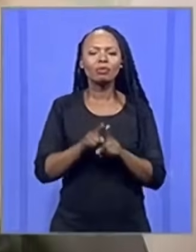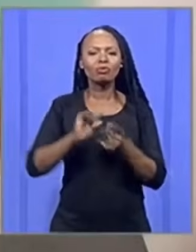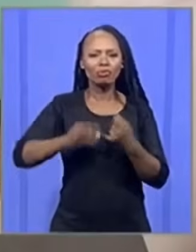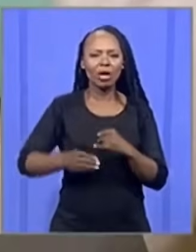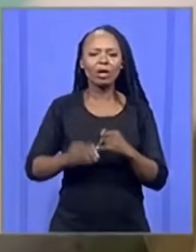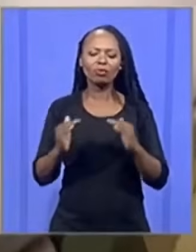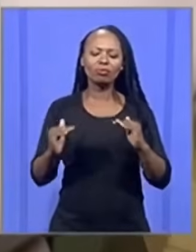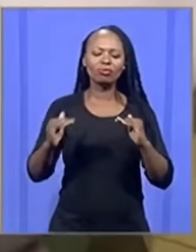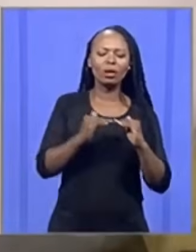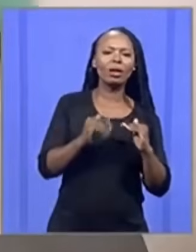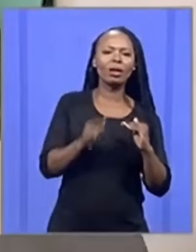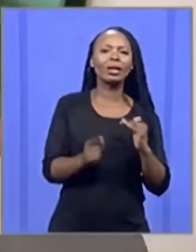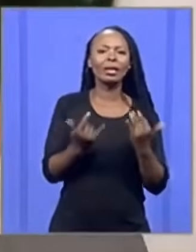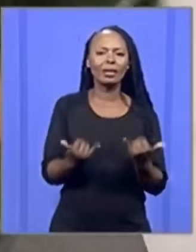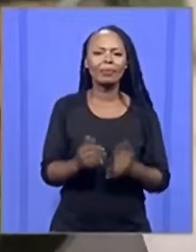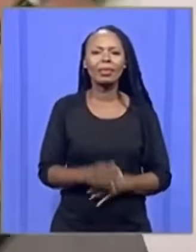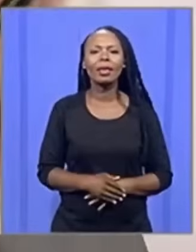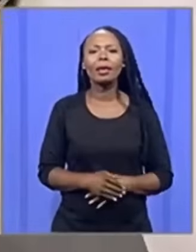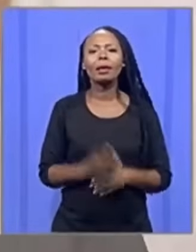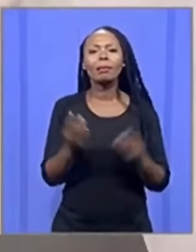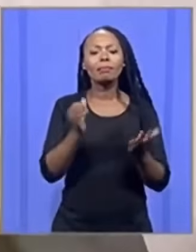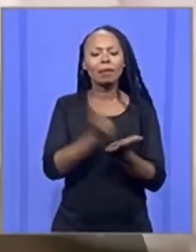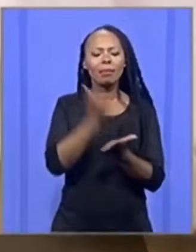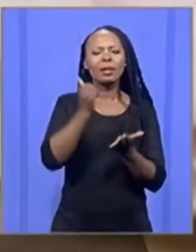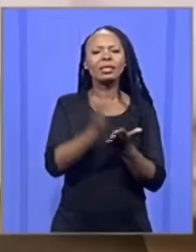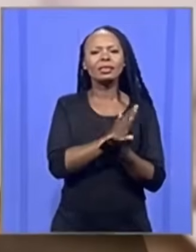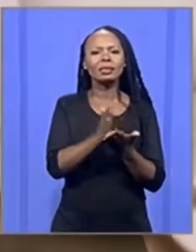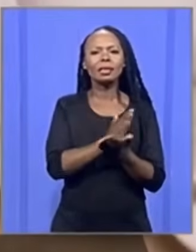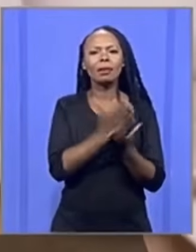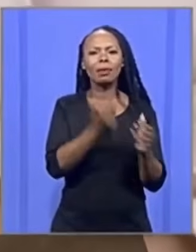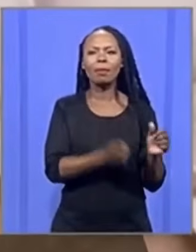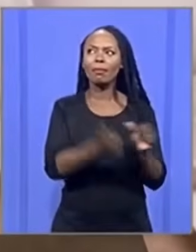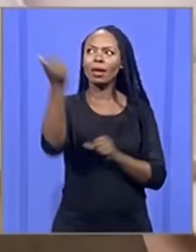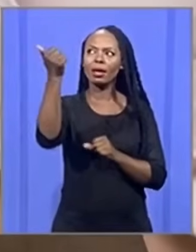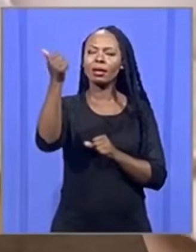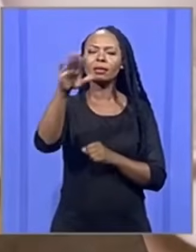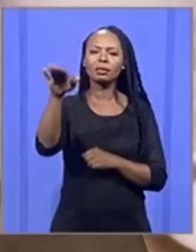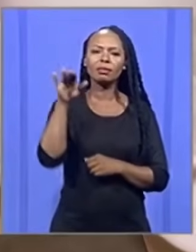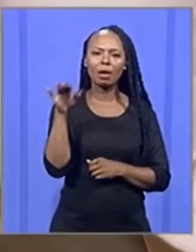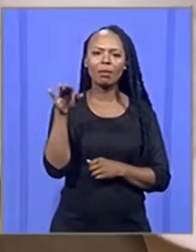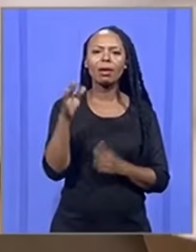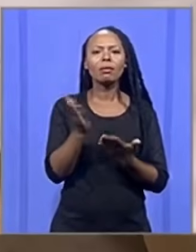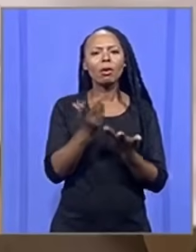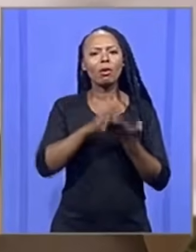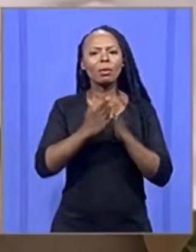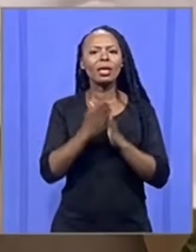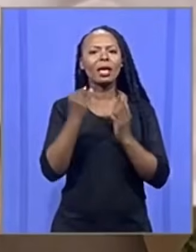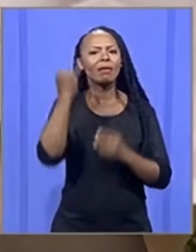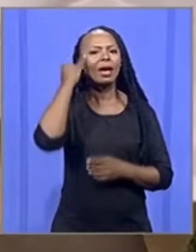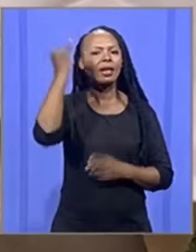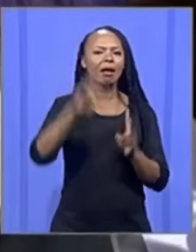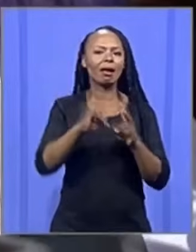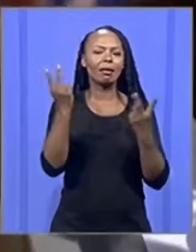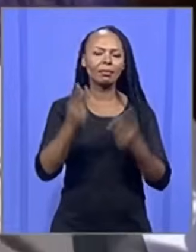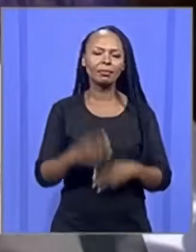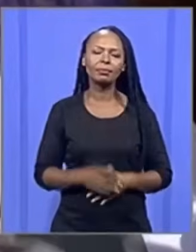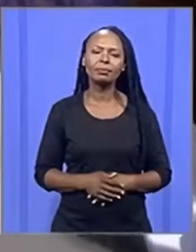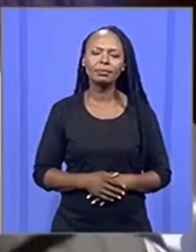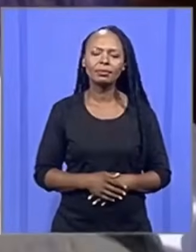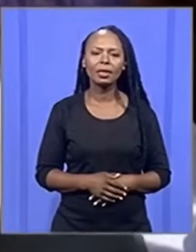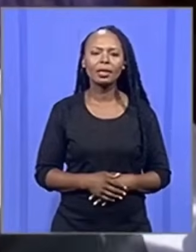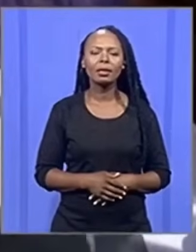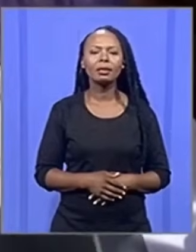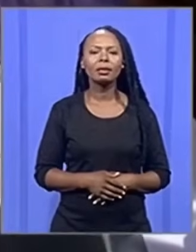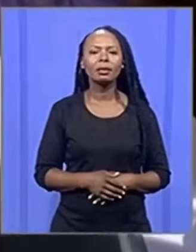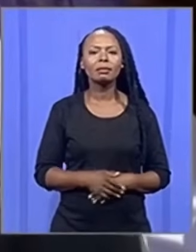gore makwalotetla a baagi ba Zimbabwe a khutlisiwe le gale baagi bano bana le kakanyo e nngwe. All the